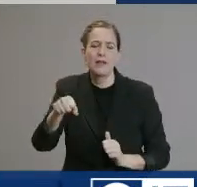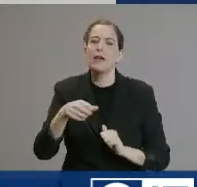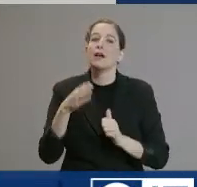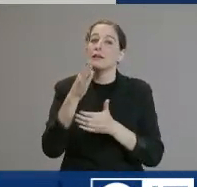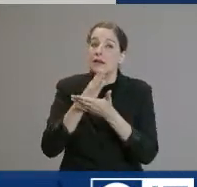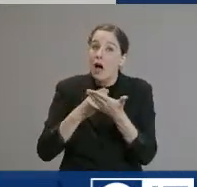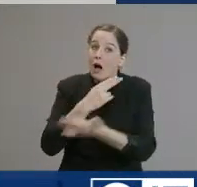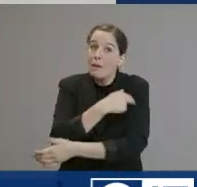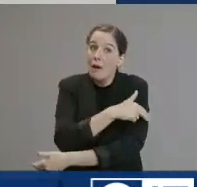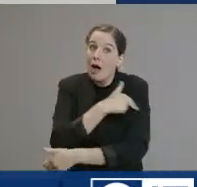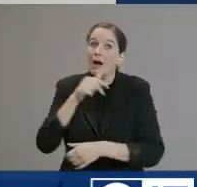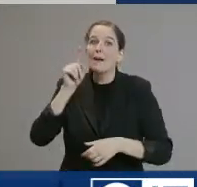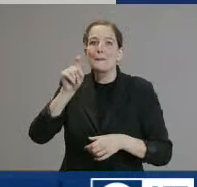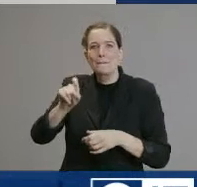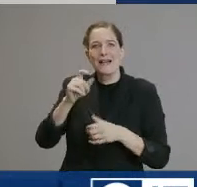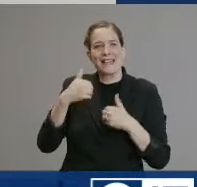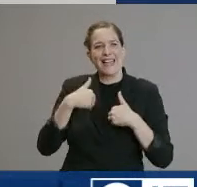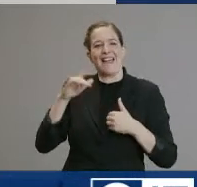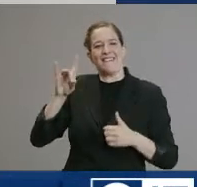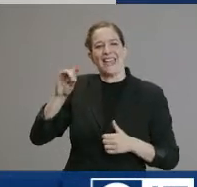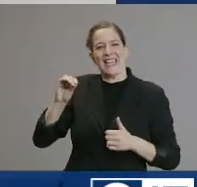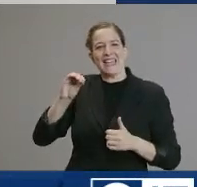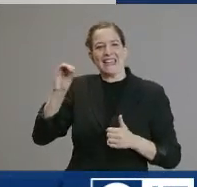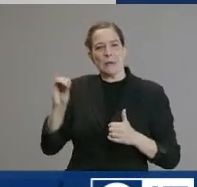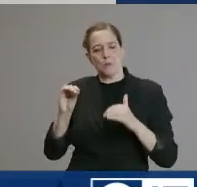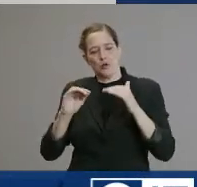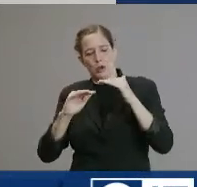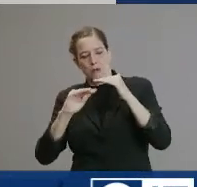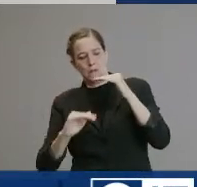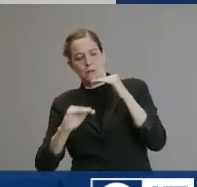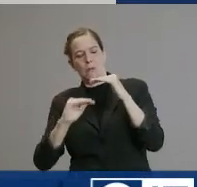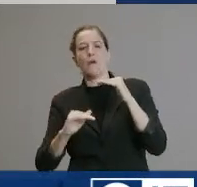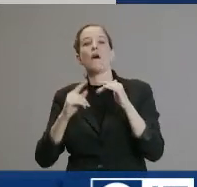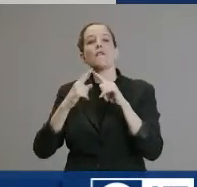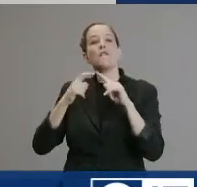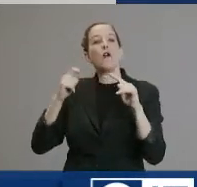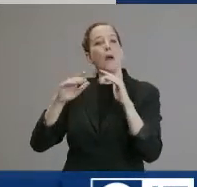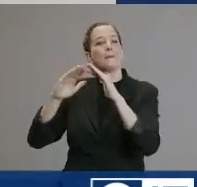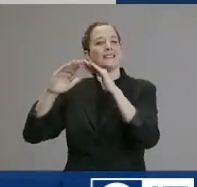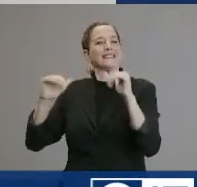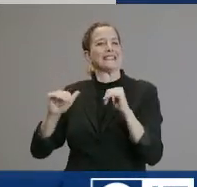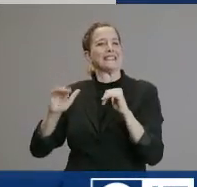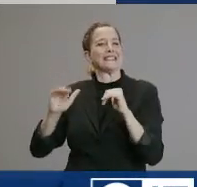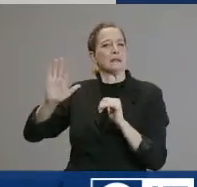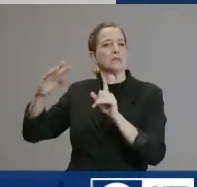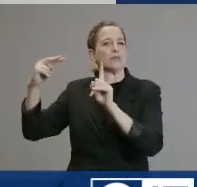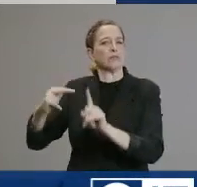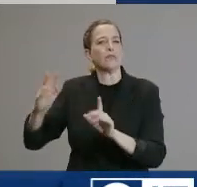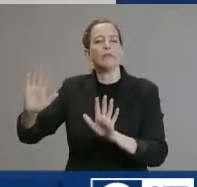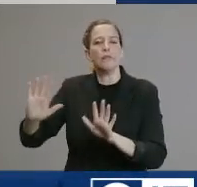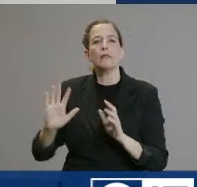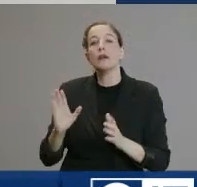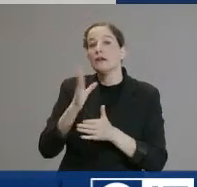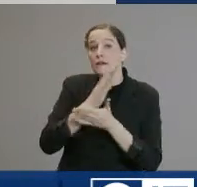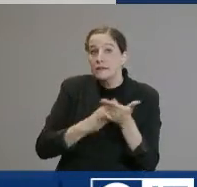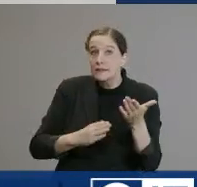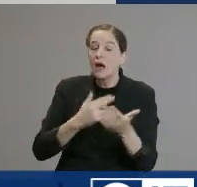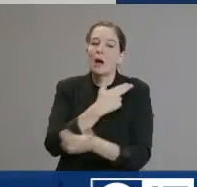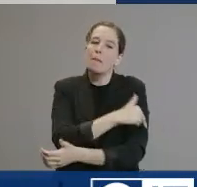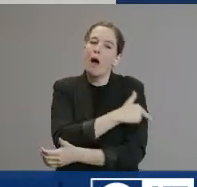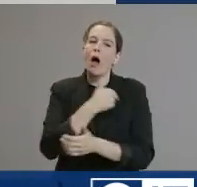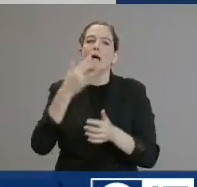capacity from a system-wide perspective, and some hospitals have chosen to do it on a hospital-by-hospital basis if they're a